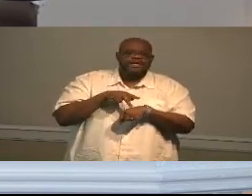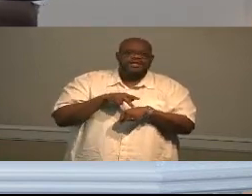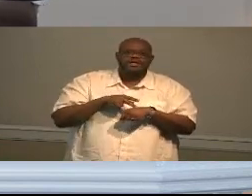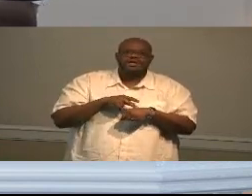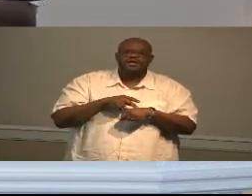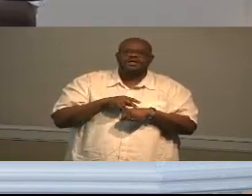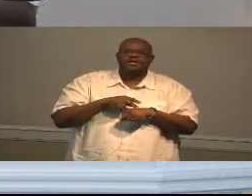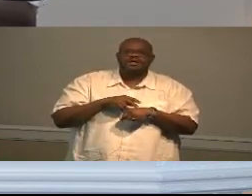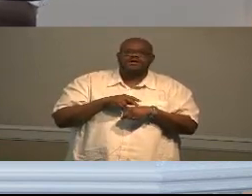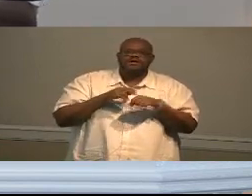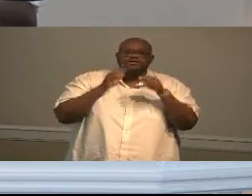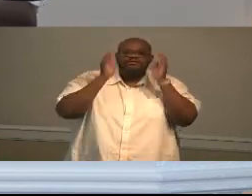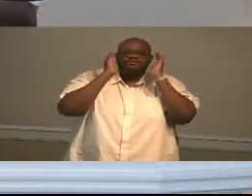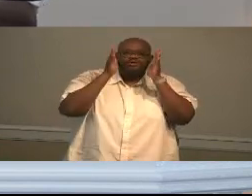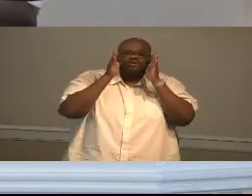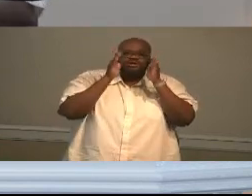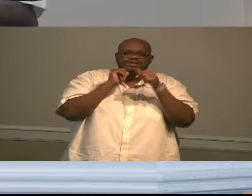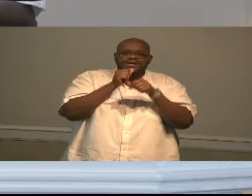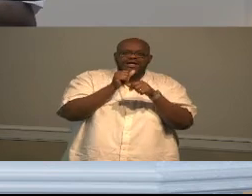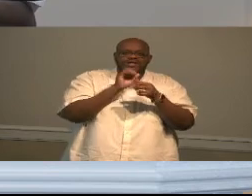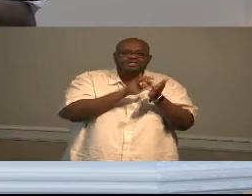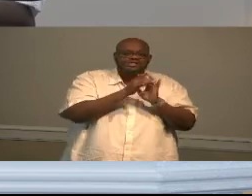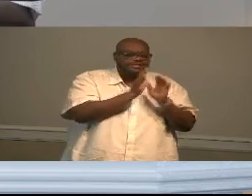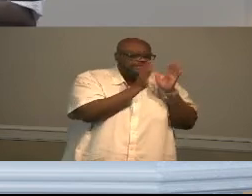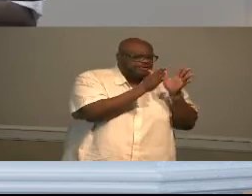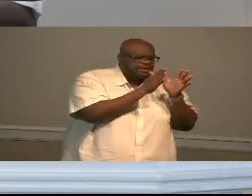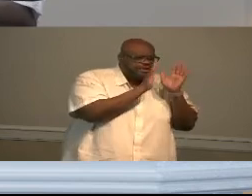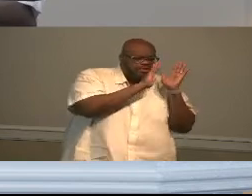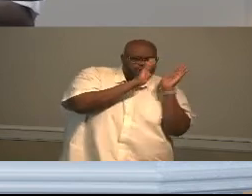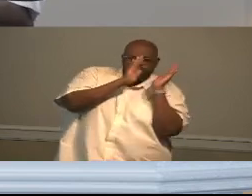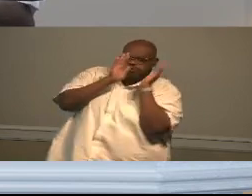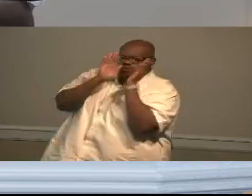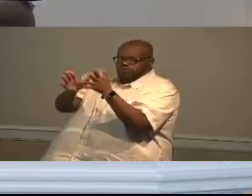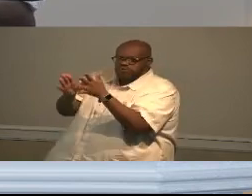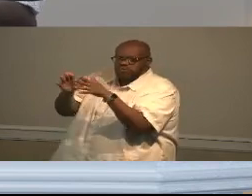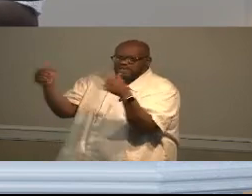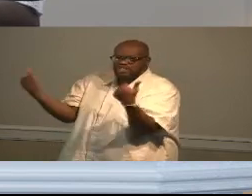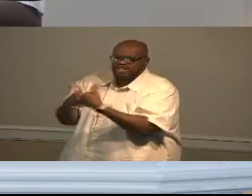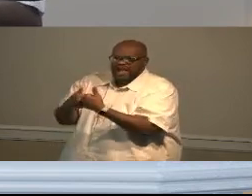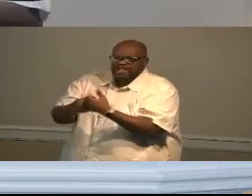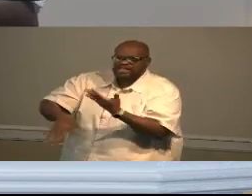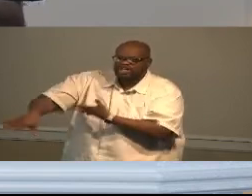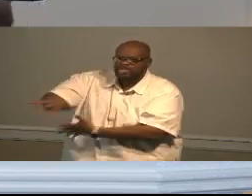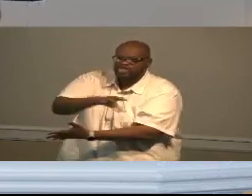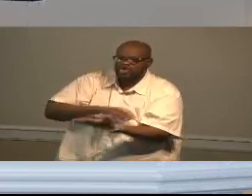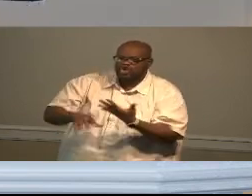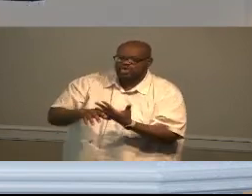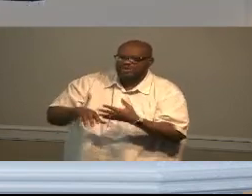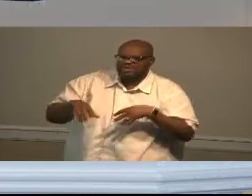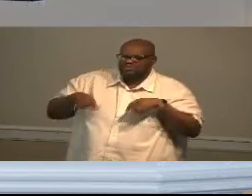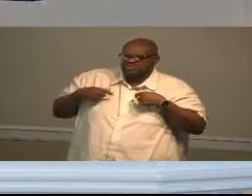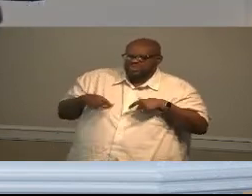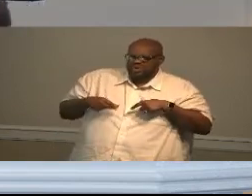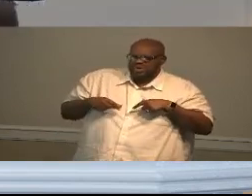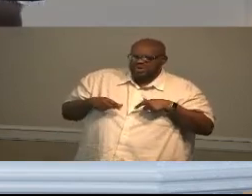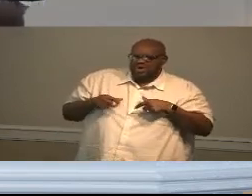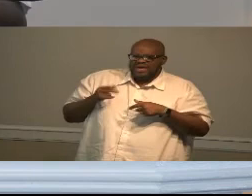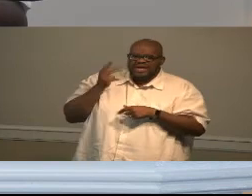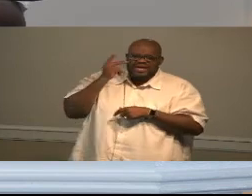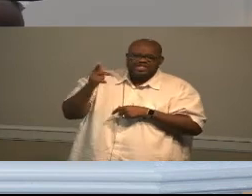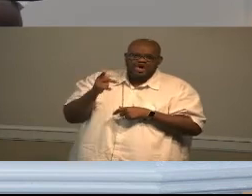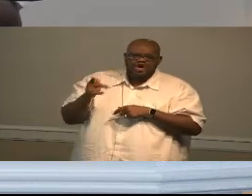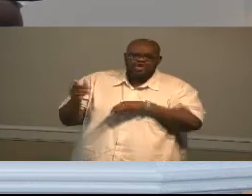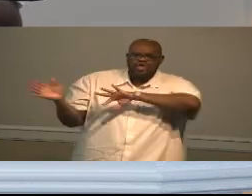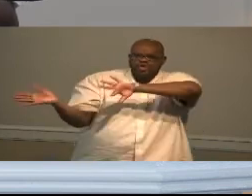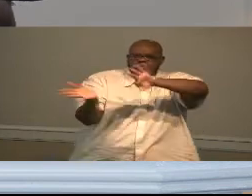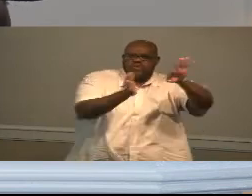starts focusing on his challenges. The storm is there. He saw the